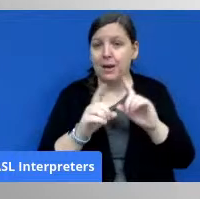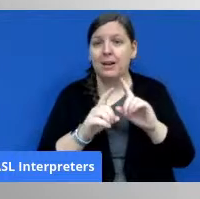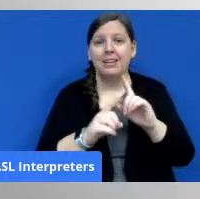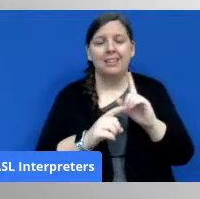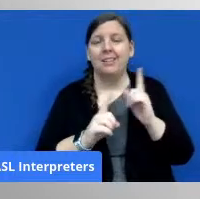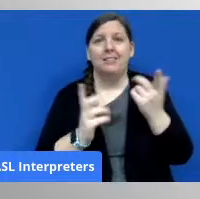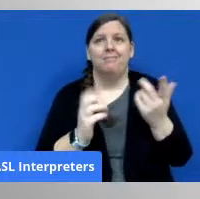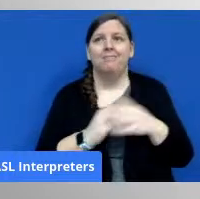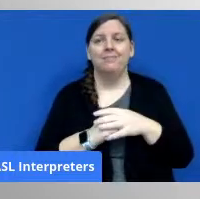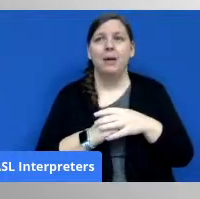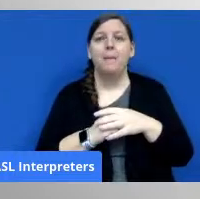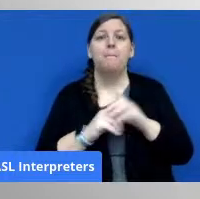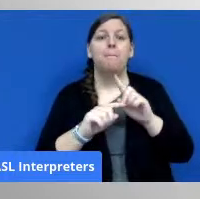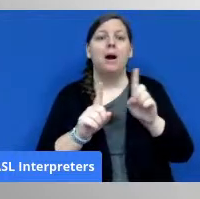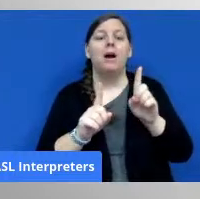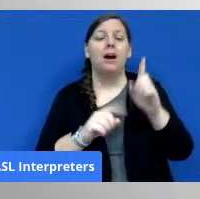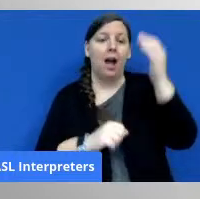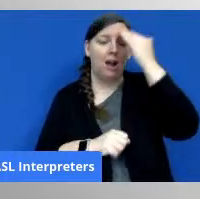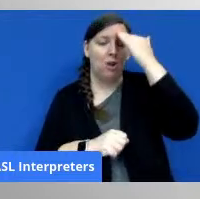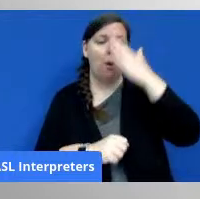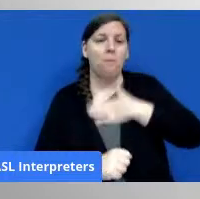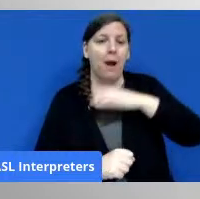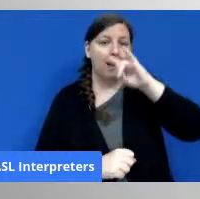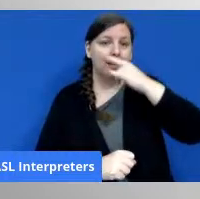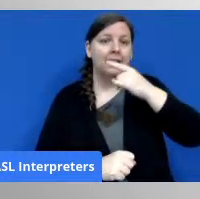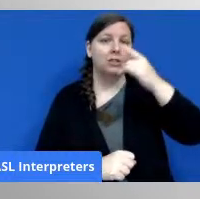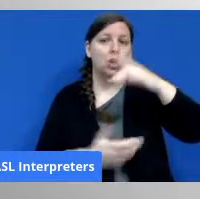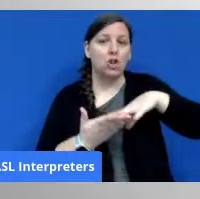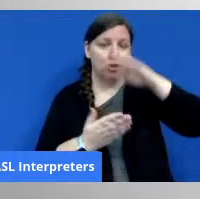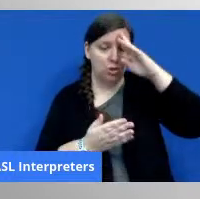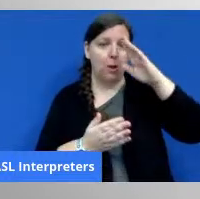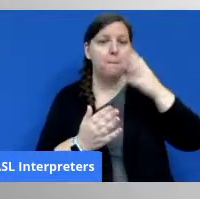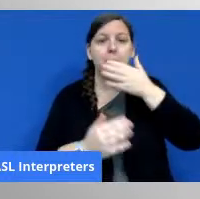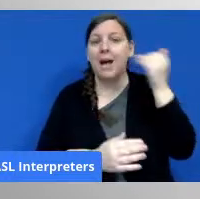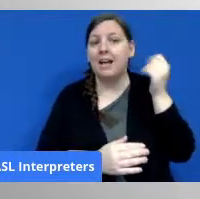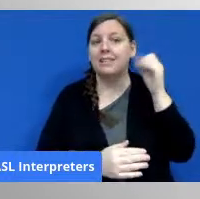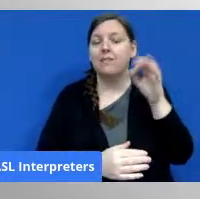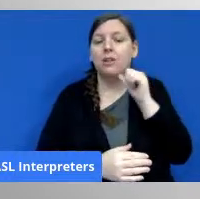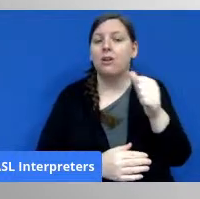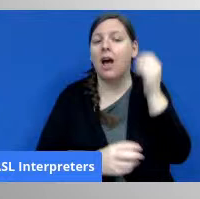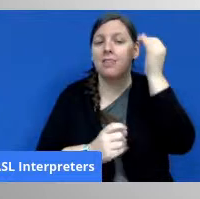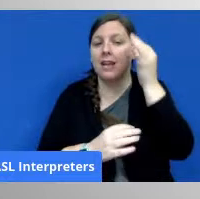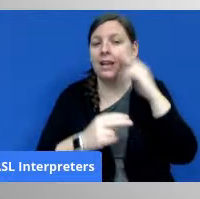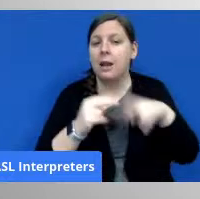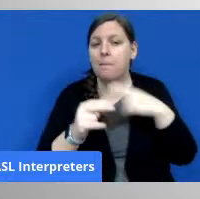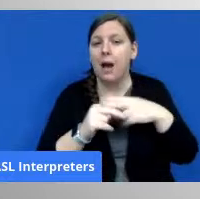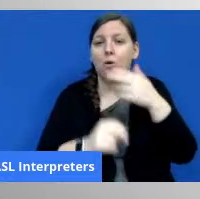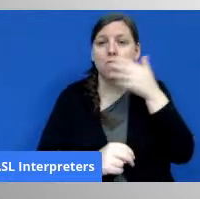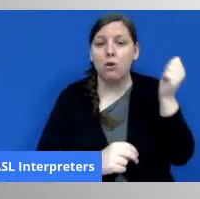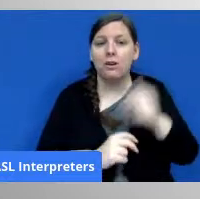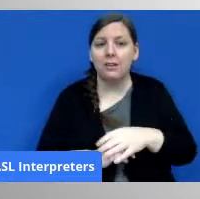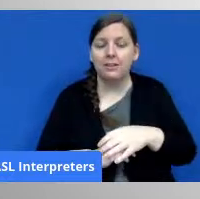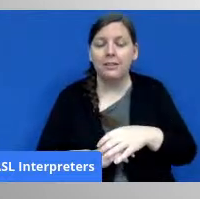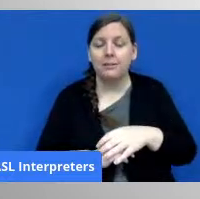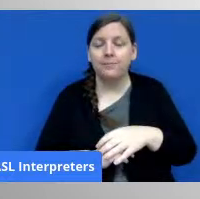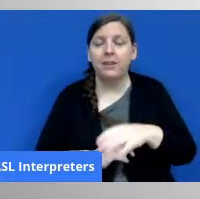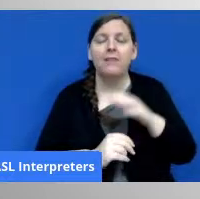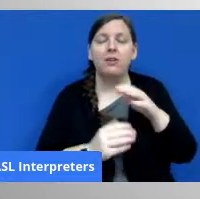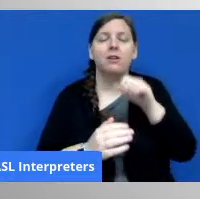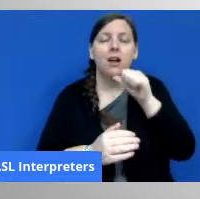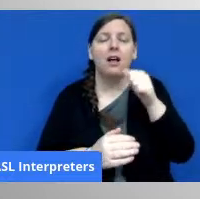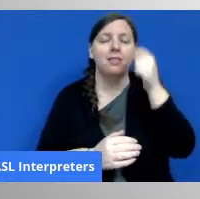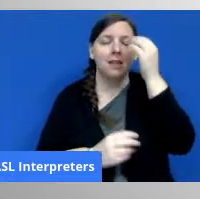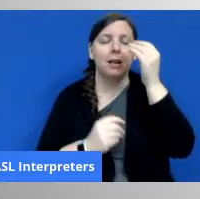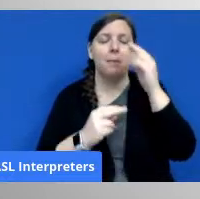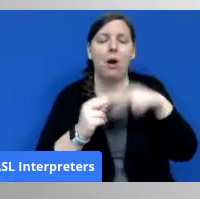my bailiwick. But I know my kids learn when they're not thinking about learning. And that's fine. This is a brainstorming opportunity